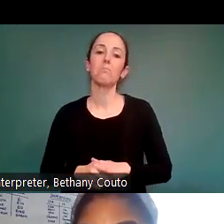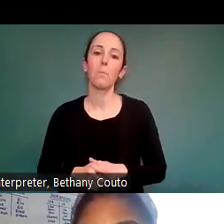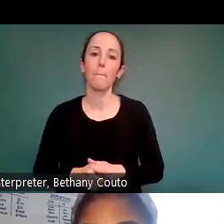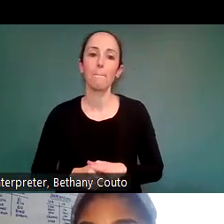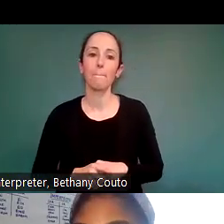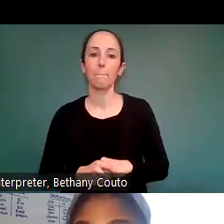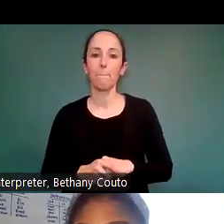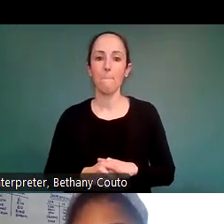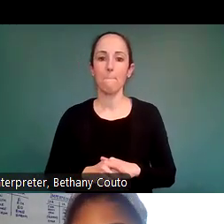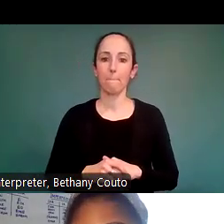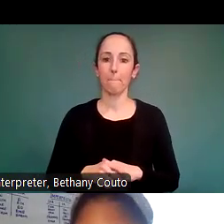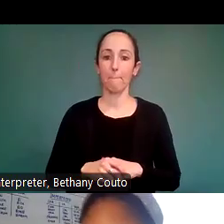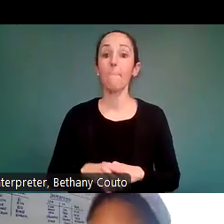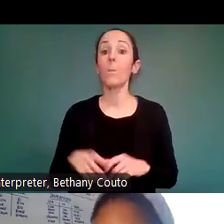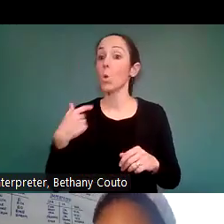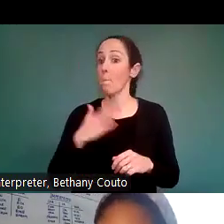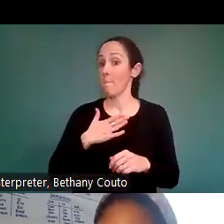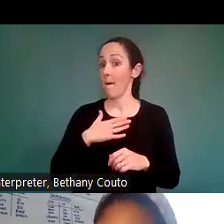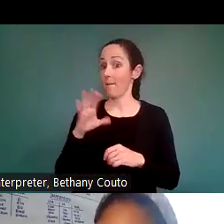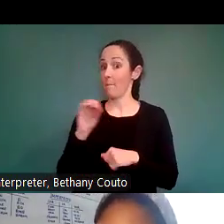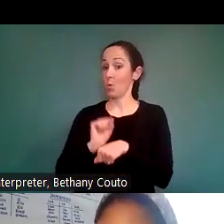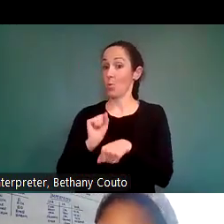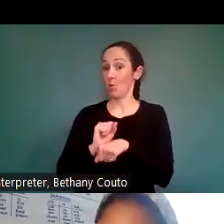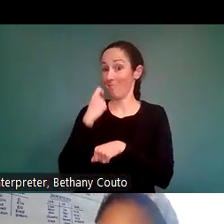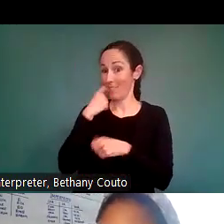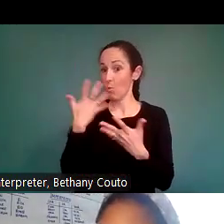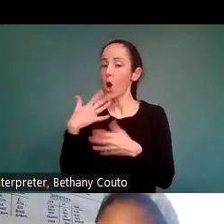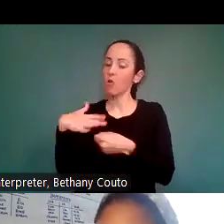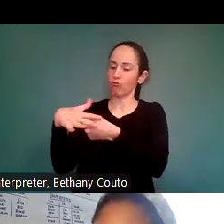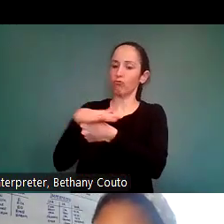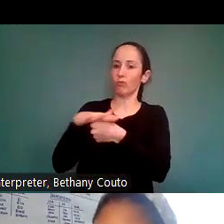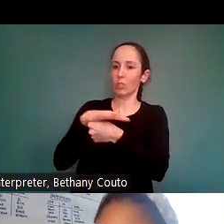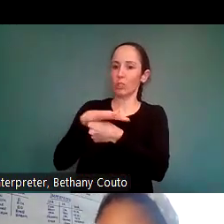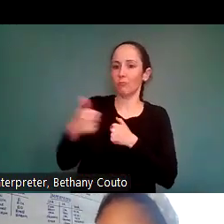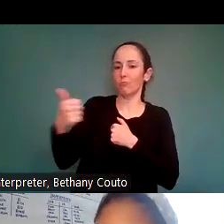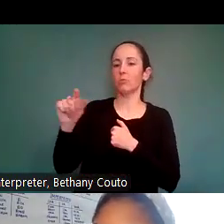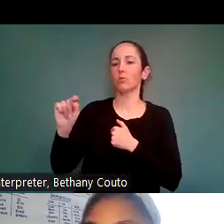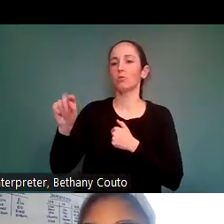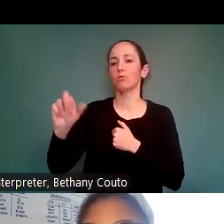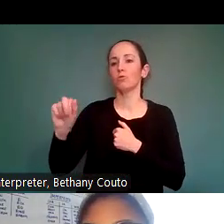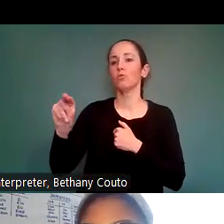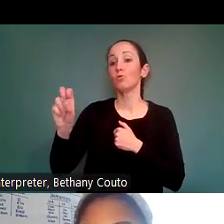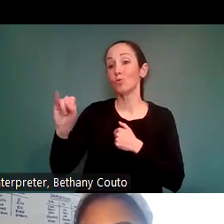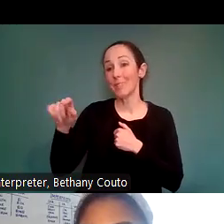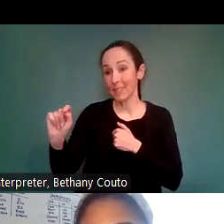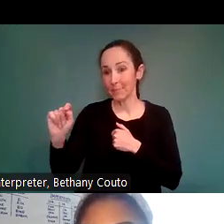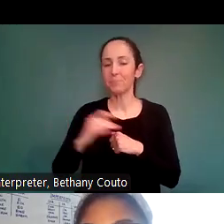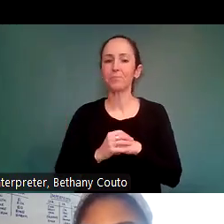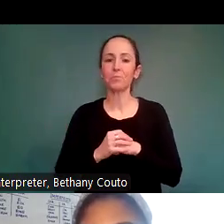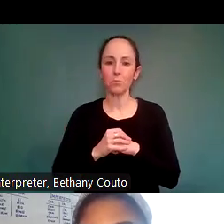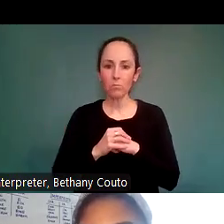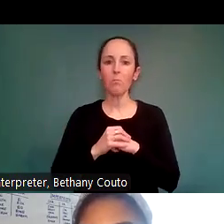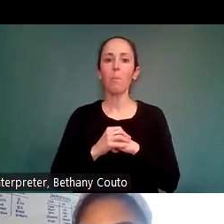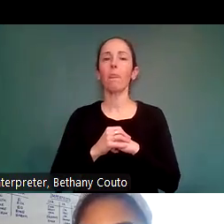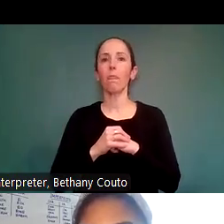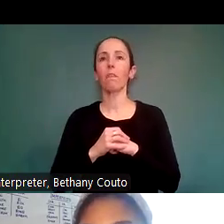worked on, as I mentioned, is regional transit. When I talked earlier about our focus being on